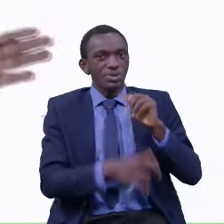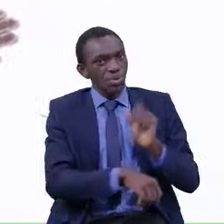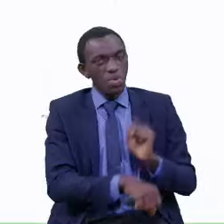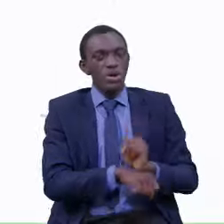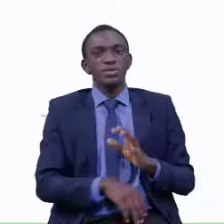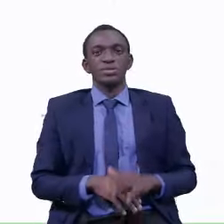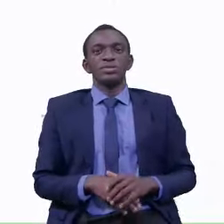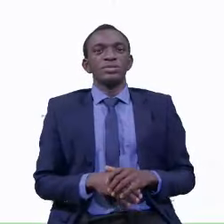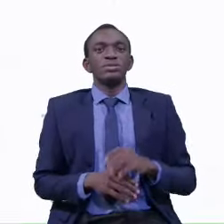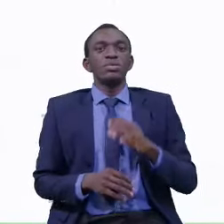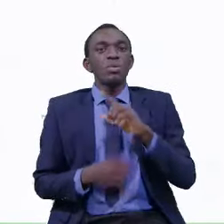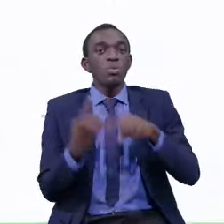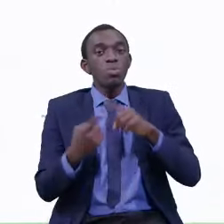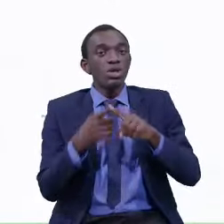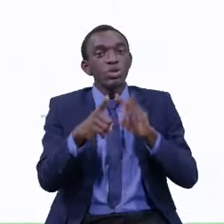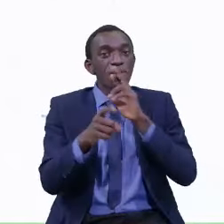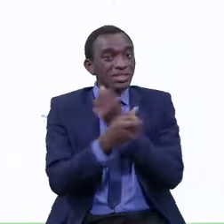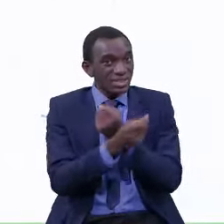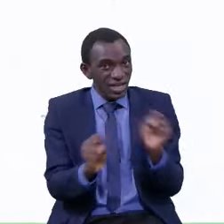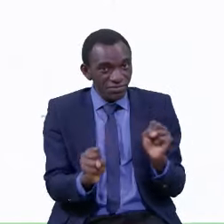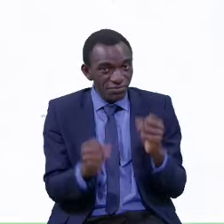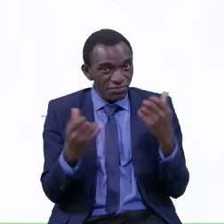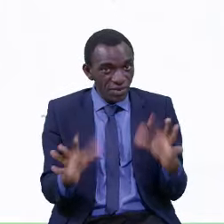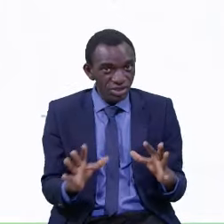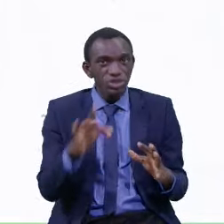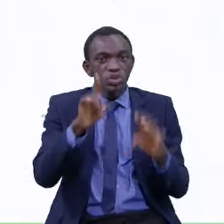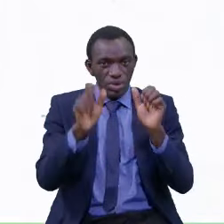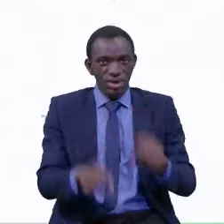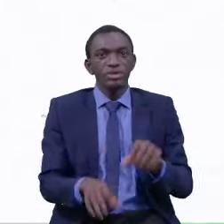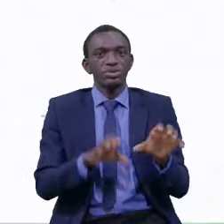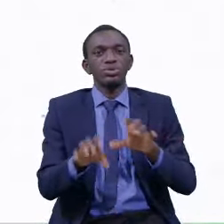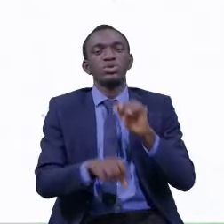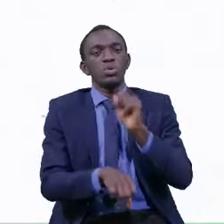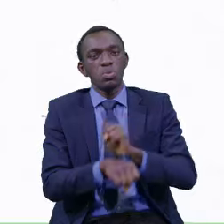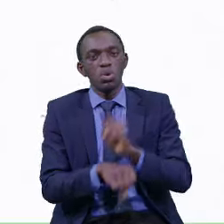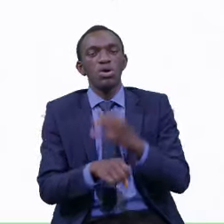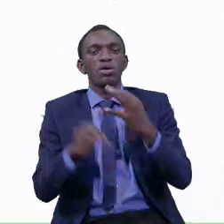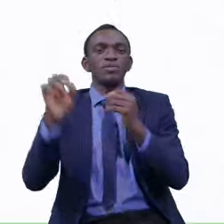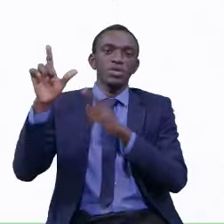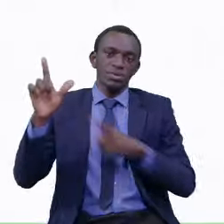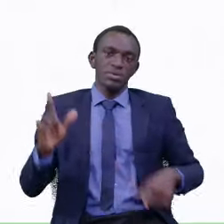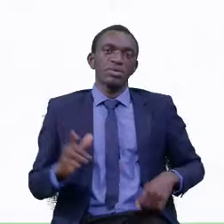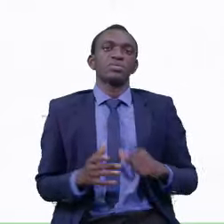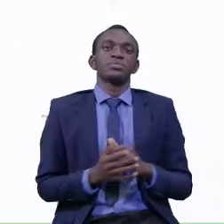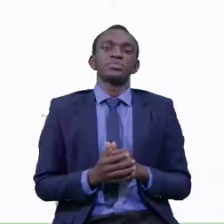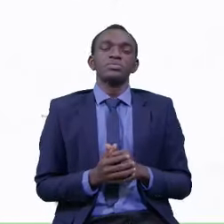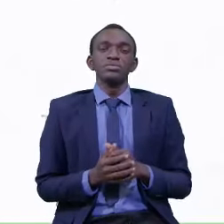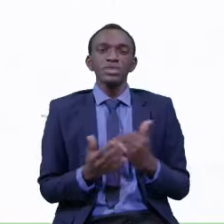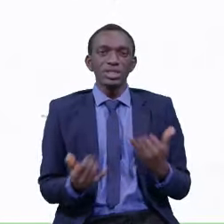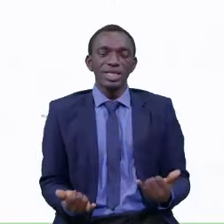the work of the Lord. Gift, the gift of salvation. Look at verse, look at